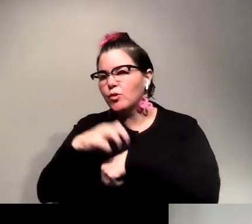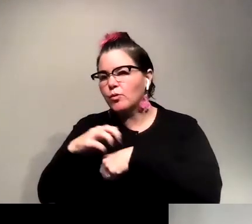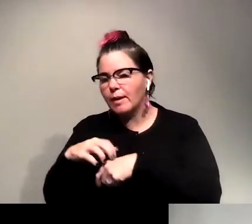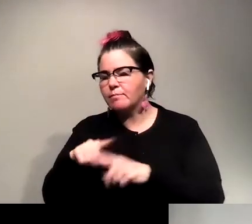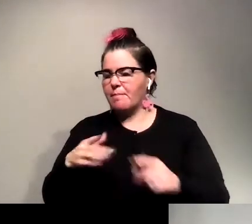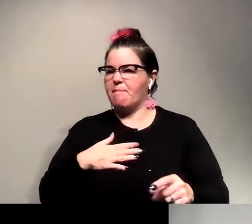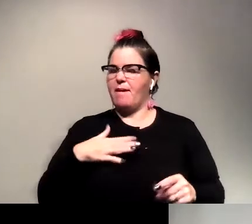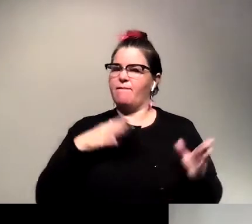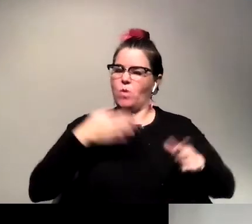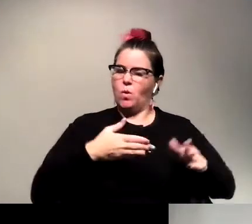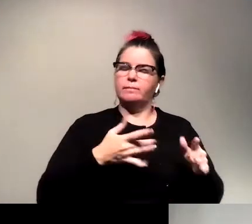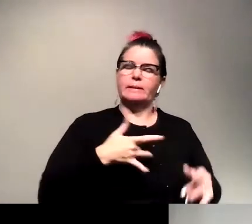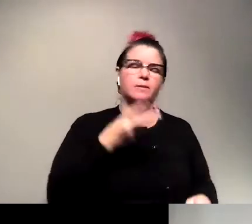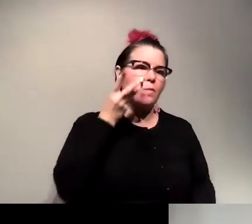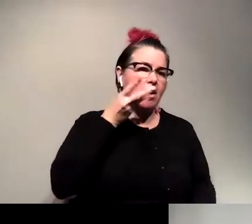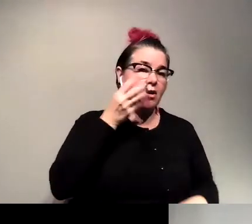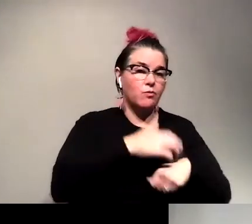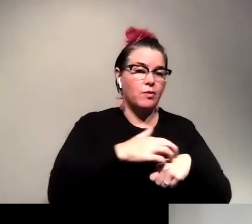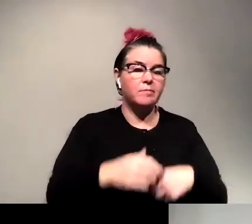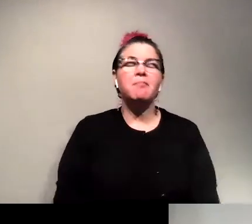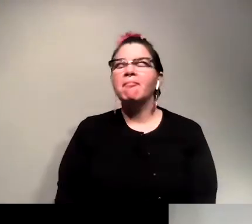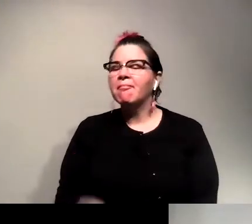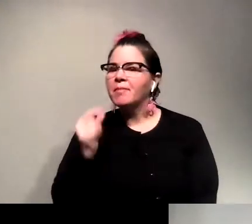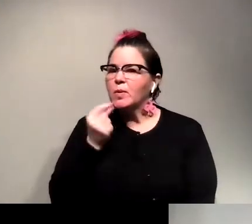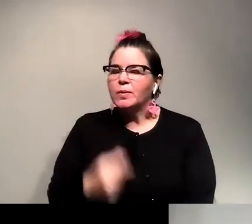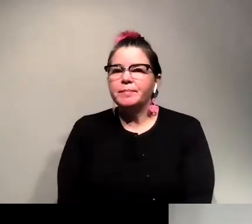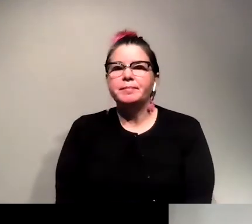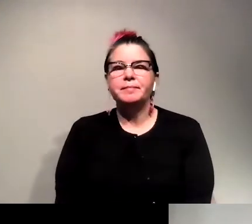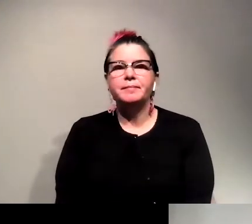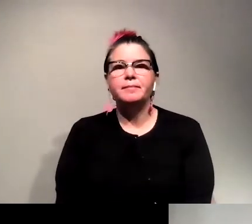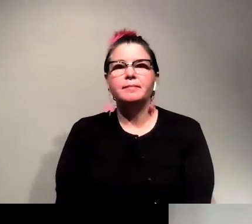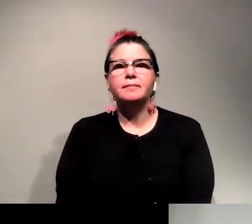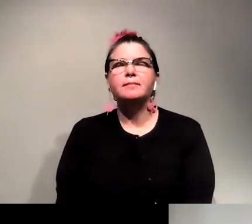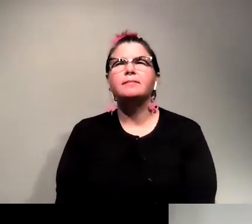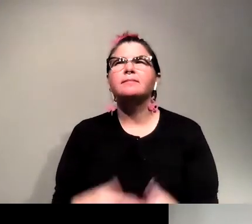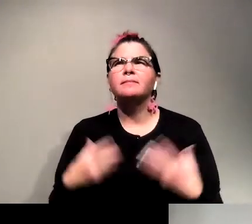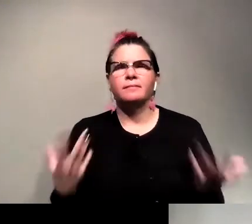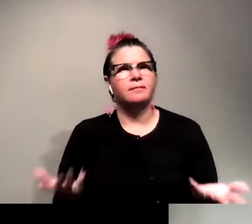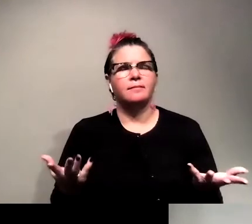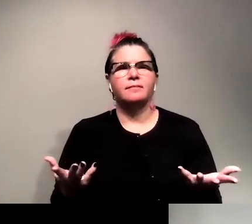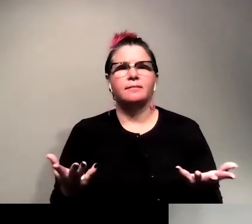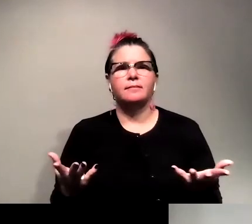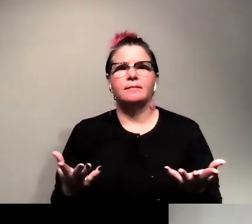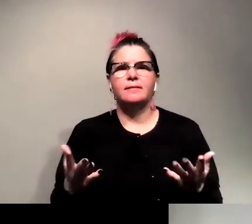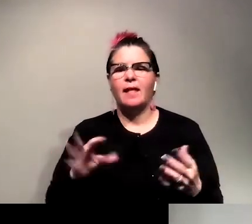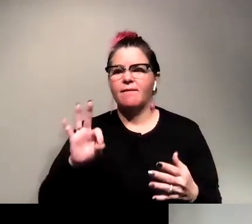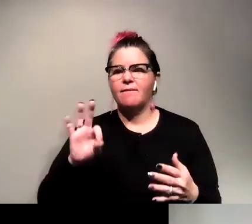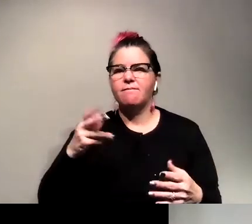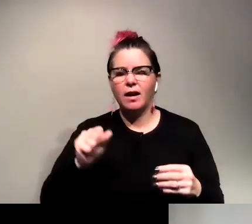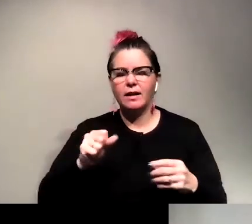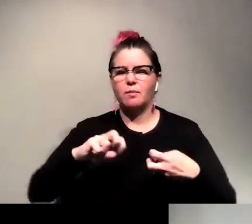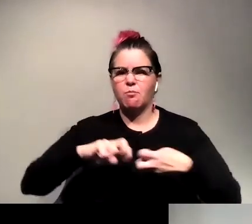grapes. Super cool. So how widespread is like fungus as a problem